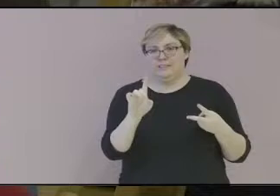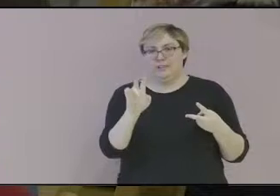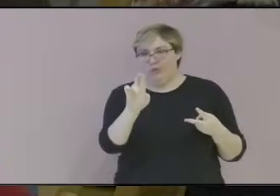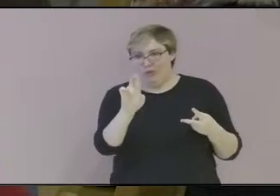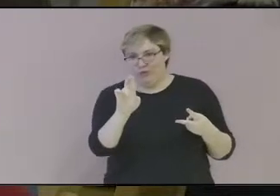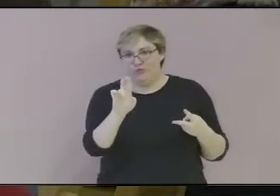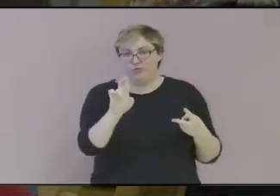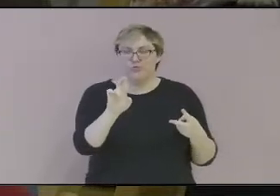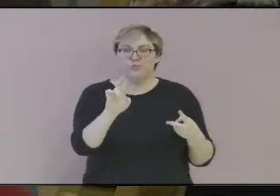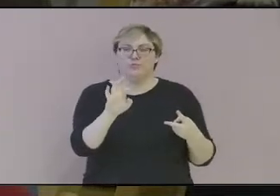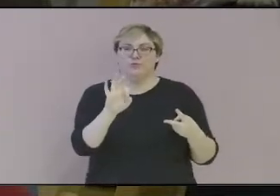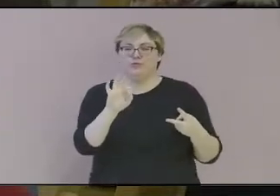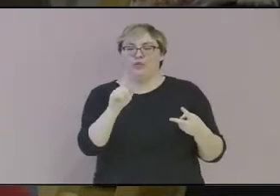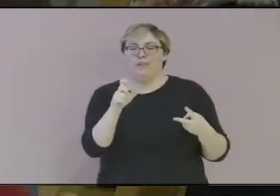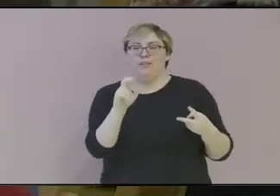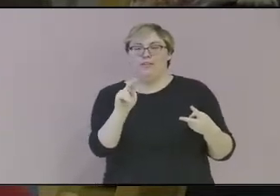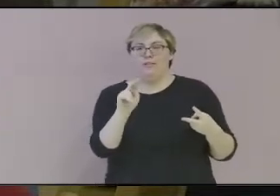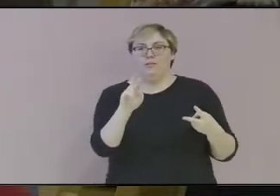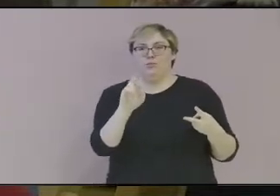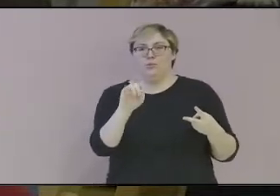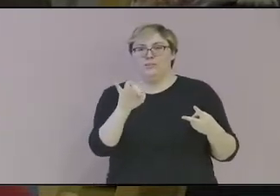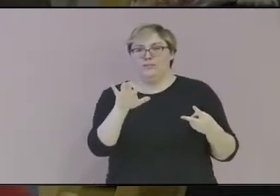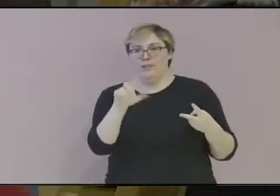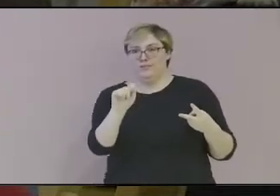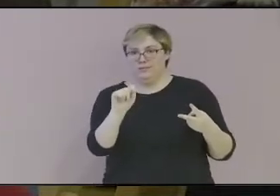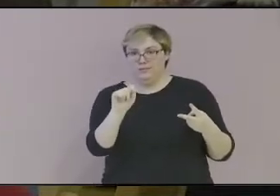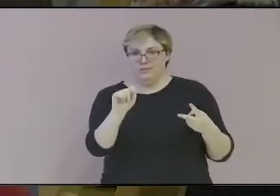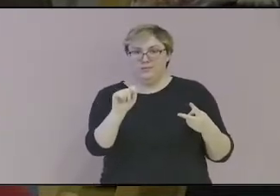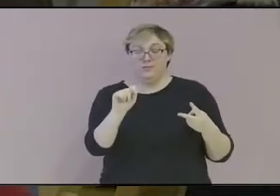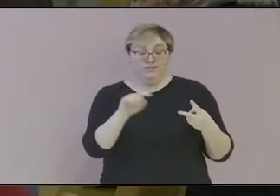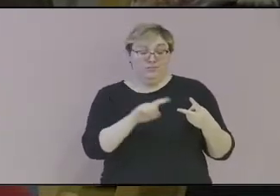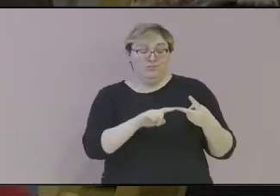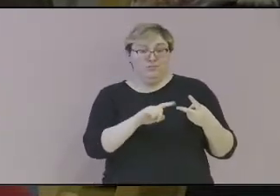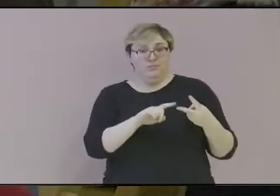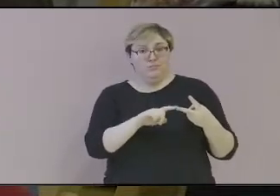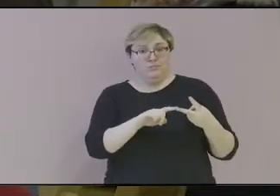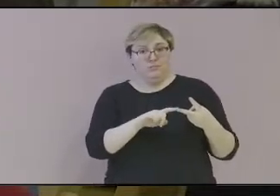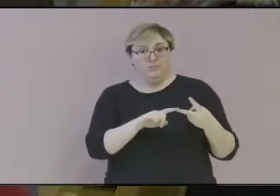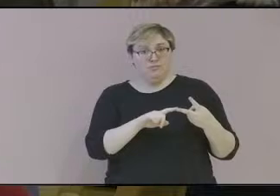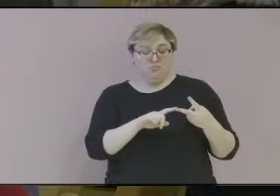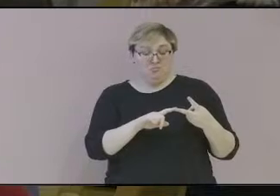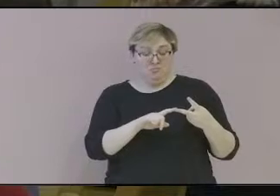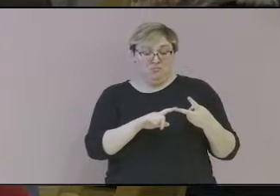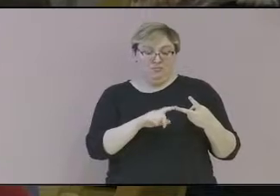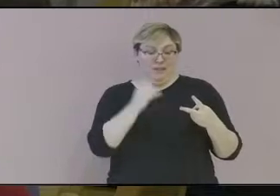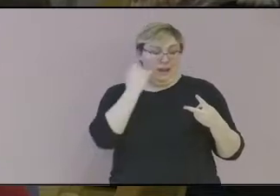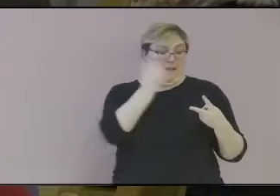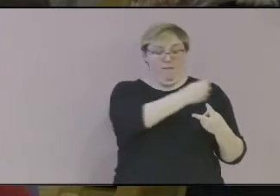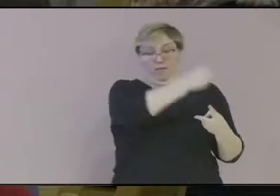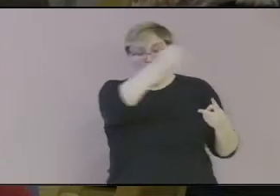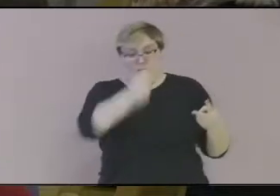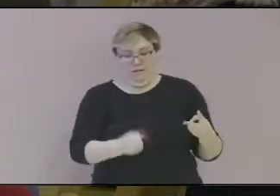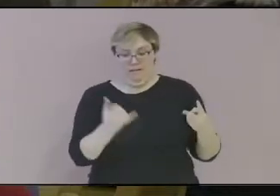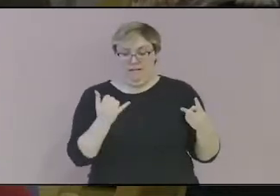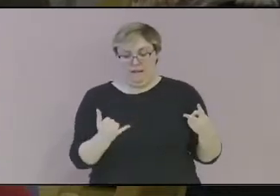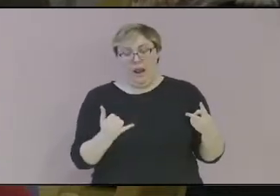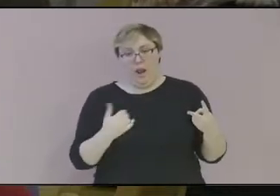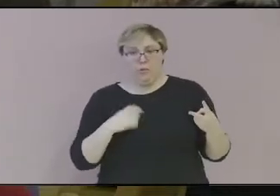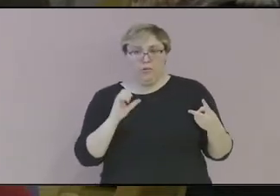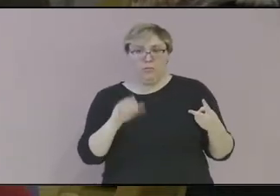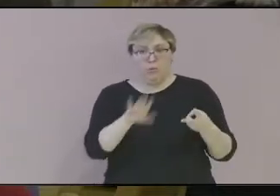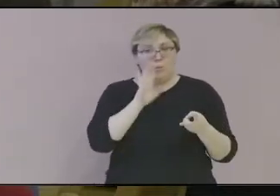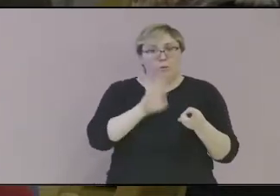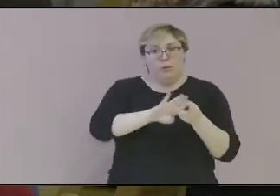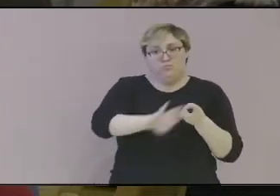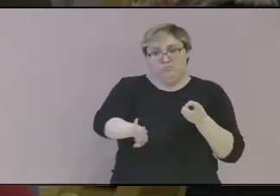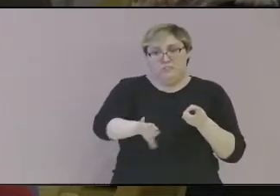theoretically would have been denied a ventilator, Yeah. probably not in practical terms, but theoretically. And From the scoring, yeah. And